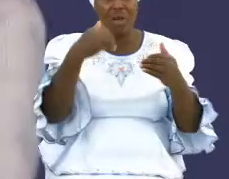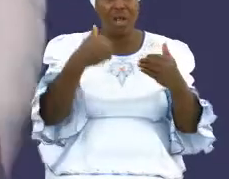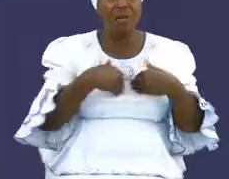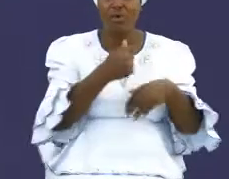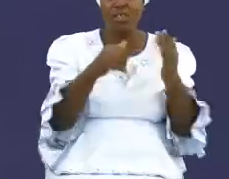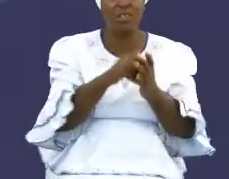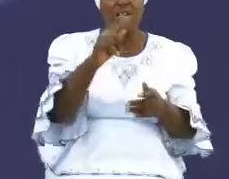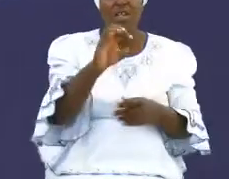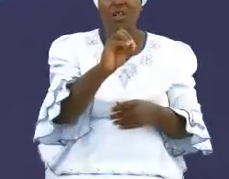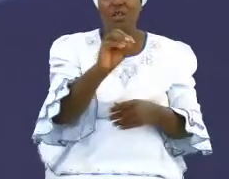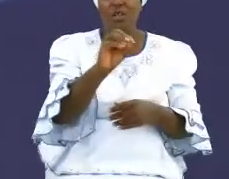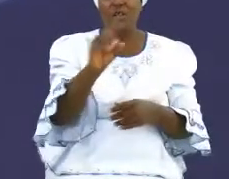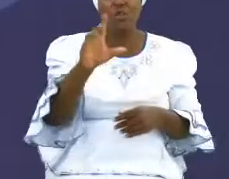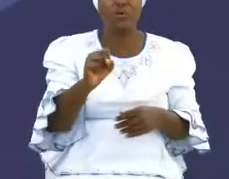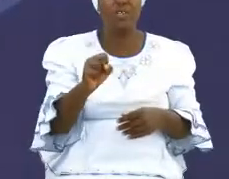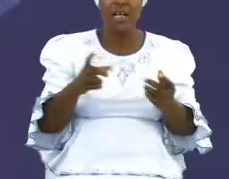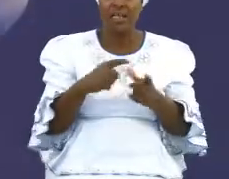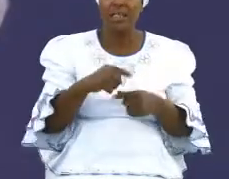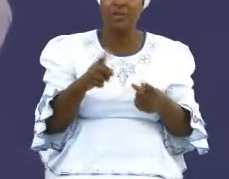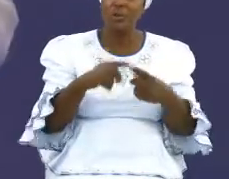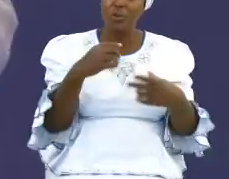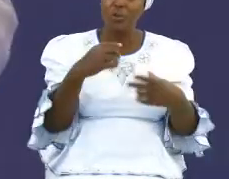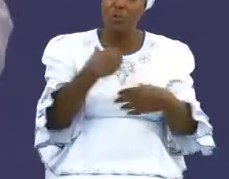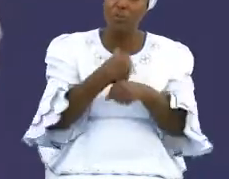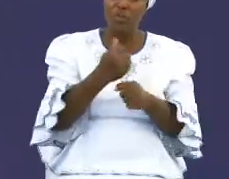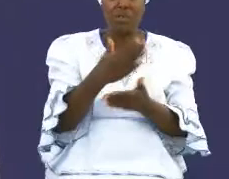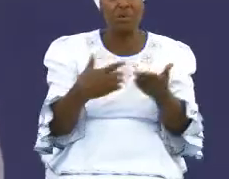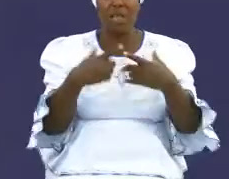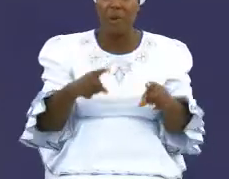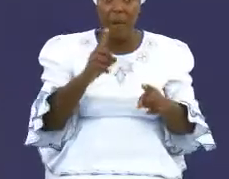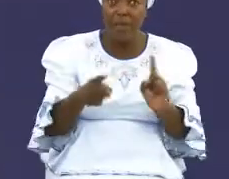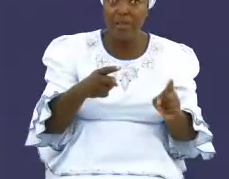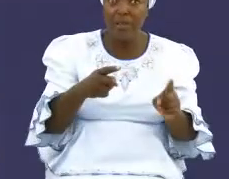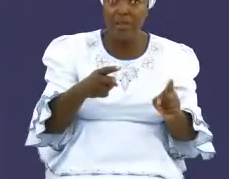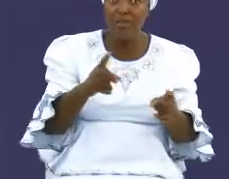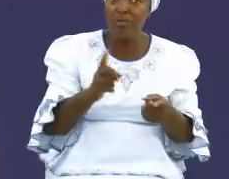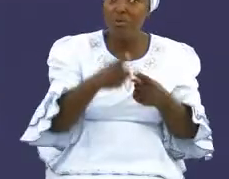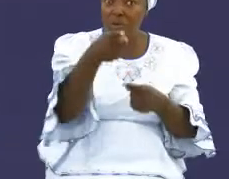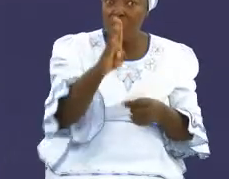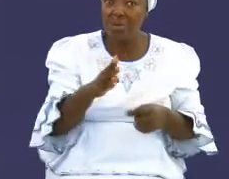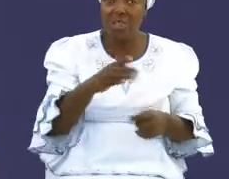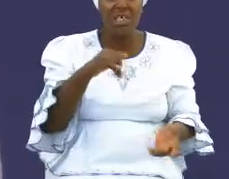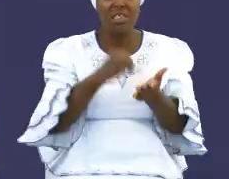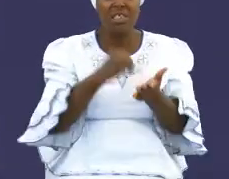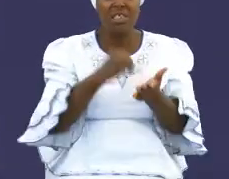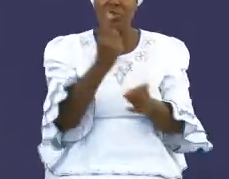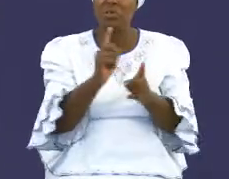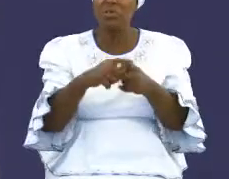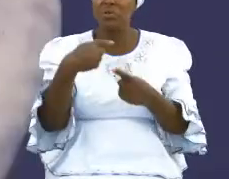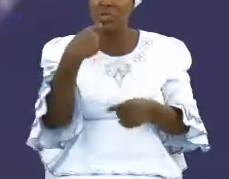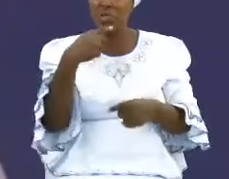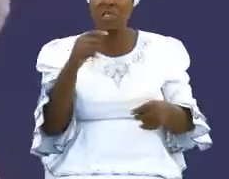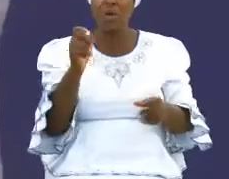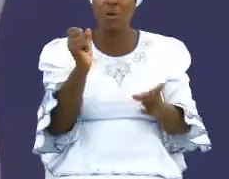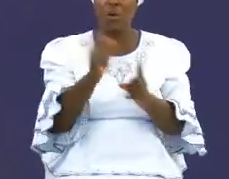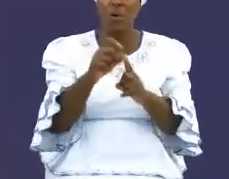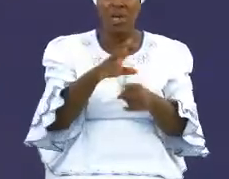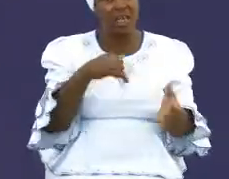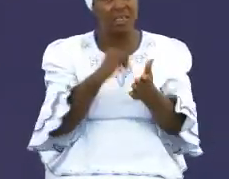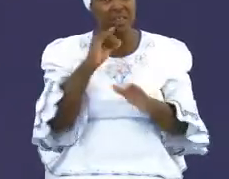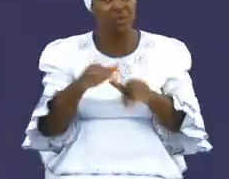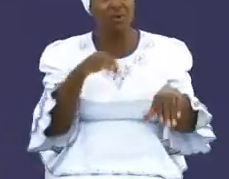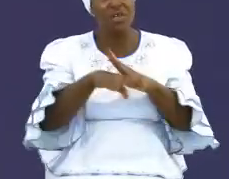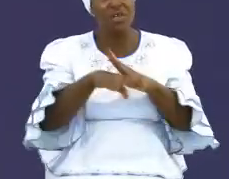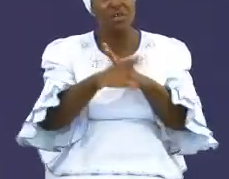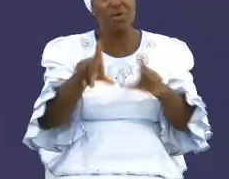things happen, but in the case of God, it's just to speak the word and it is done in your life. That's